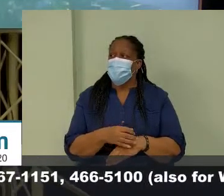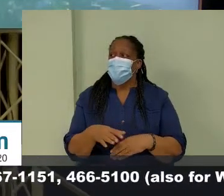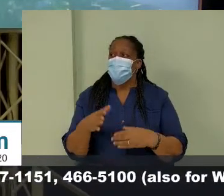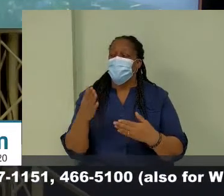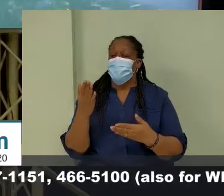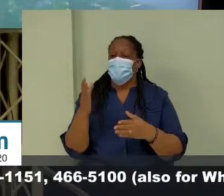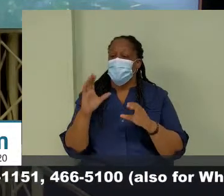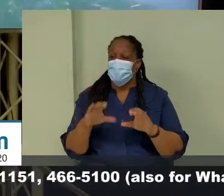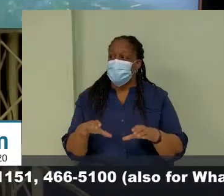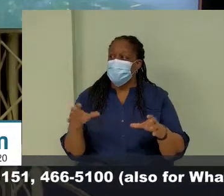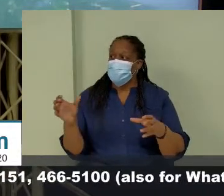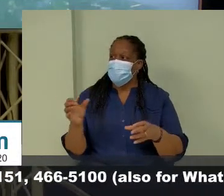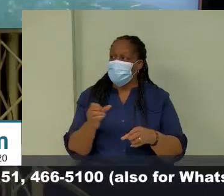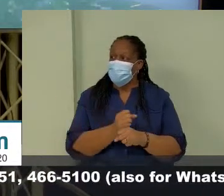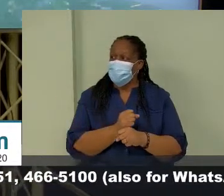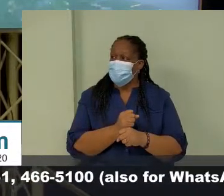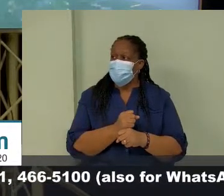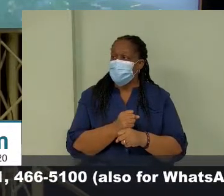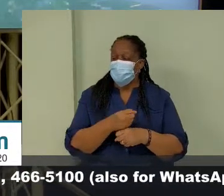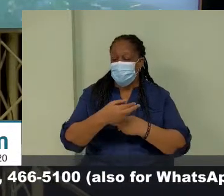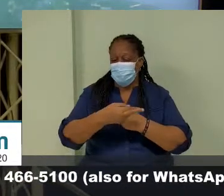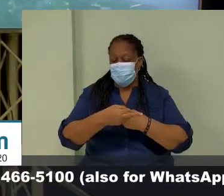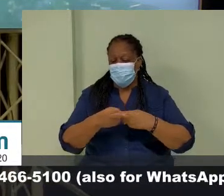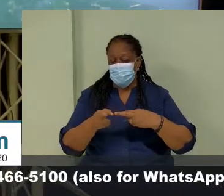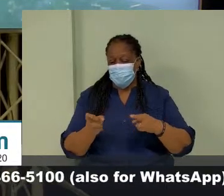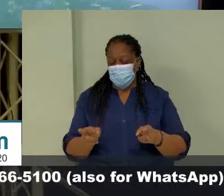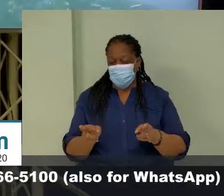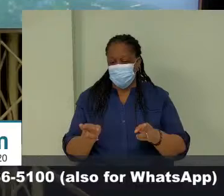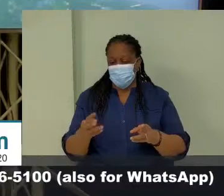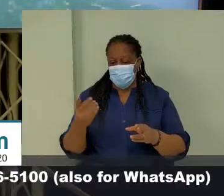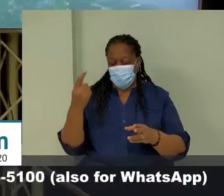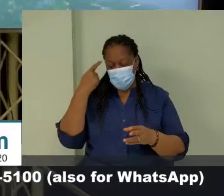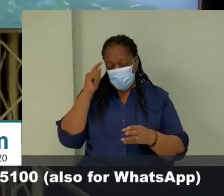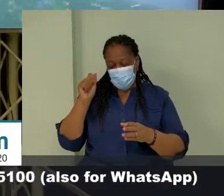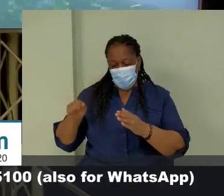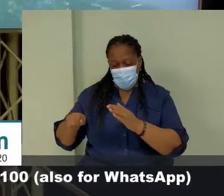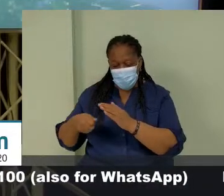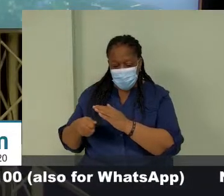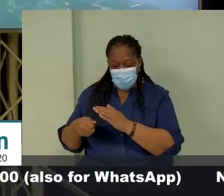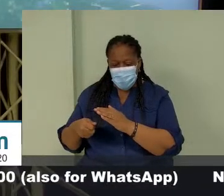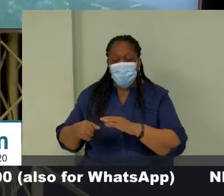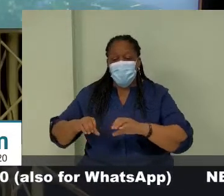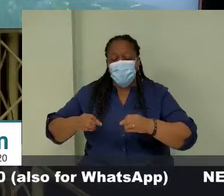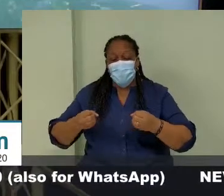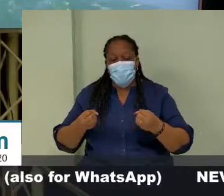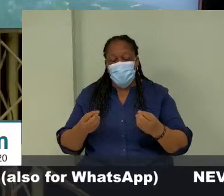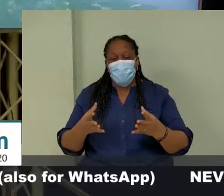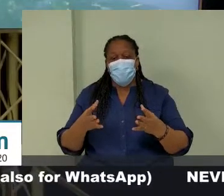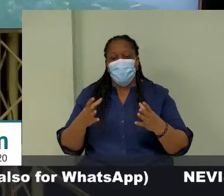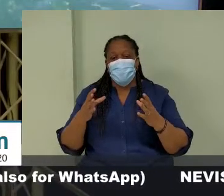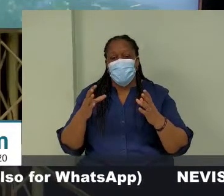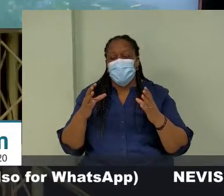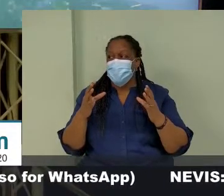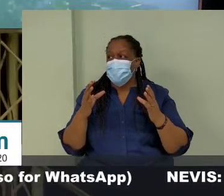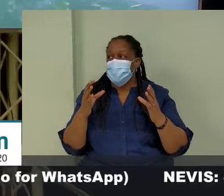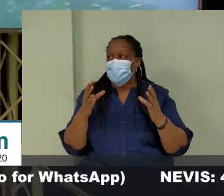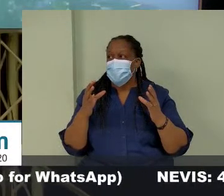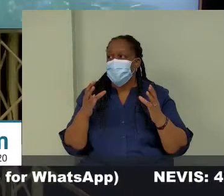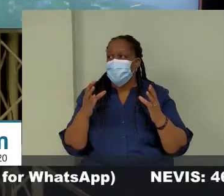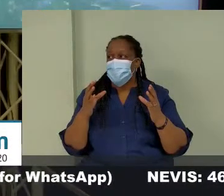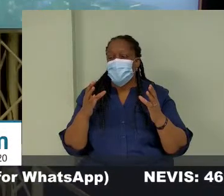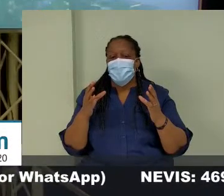quarantine, and how many rooms are available at the various institutions for the short-term stay